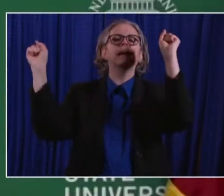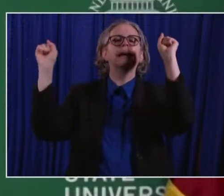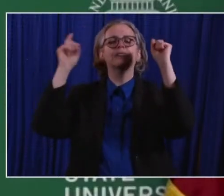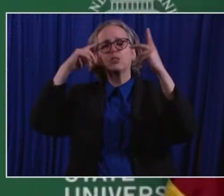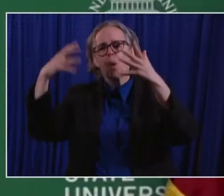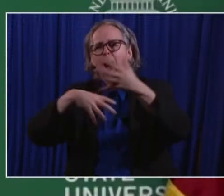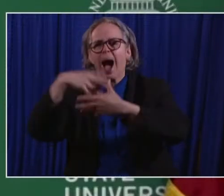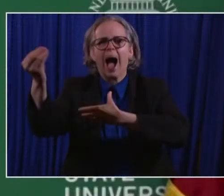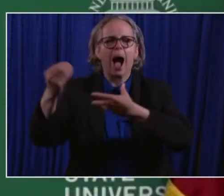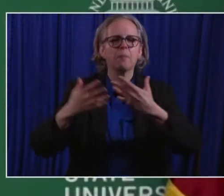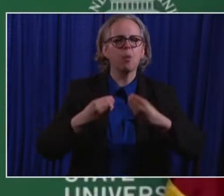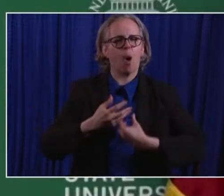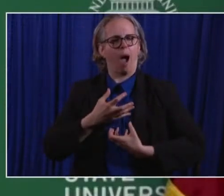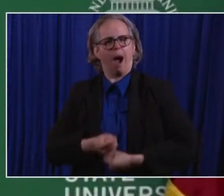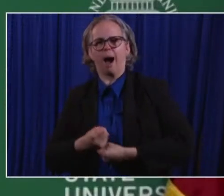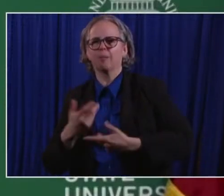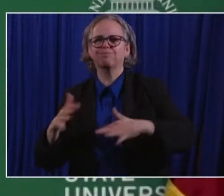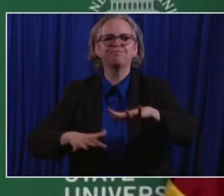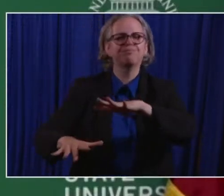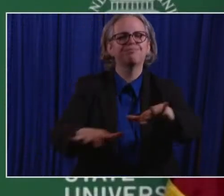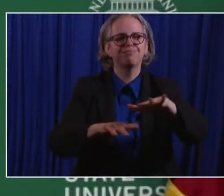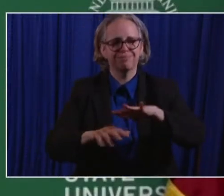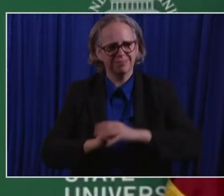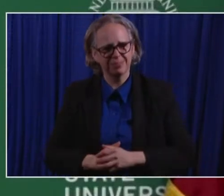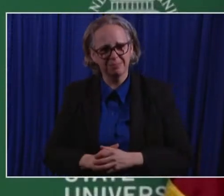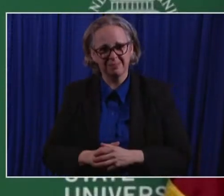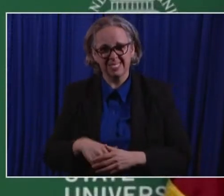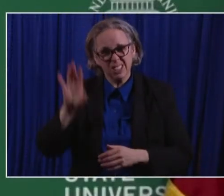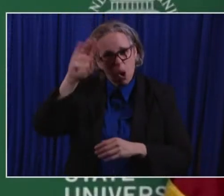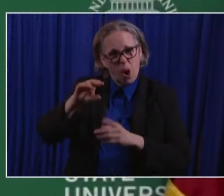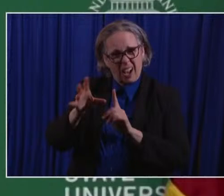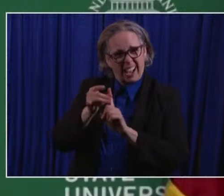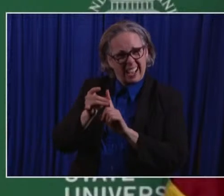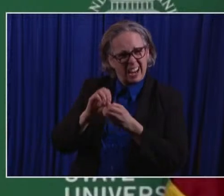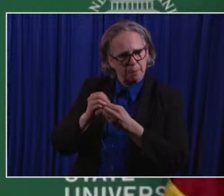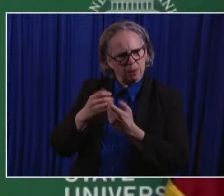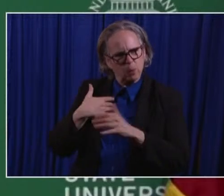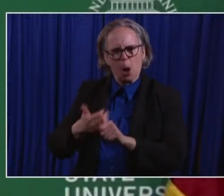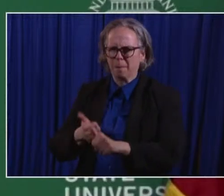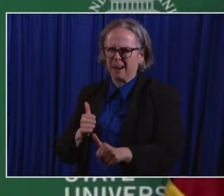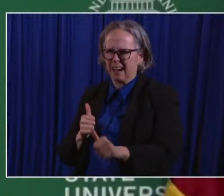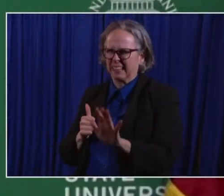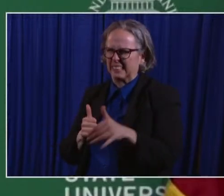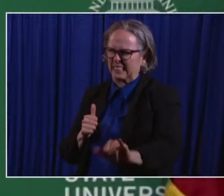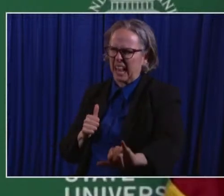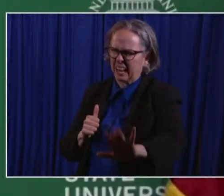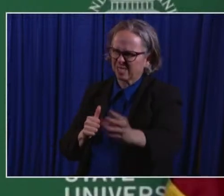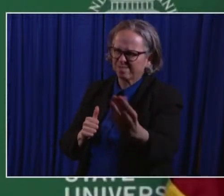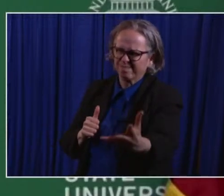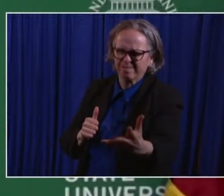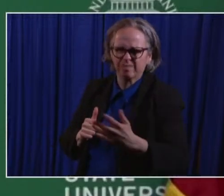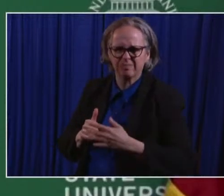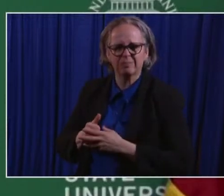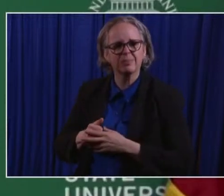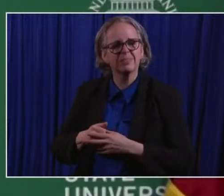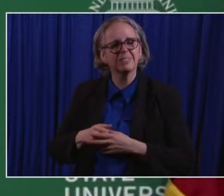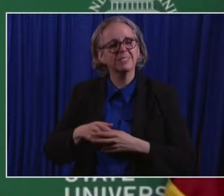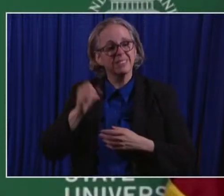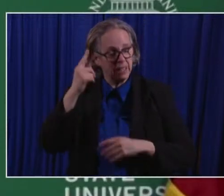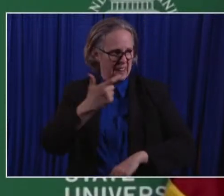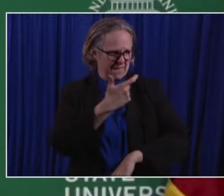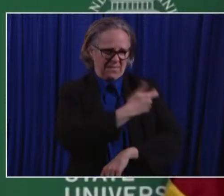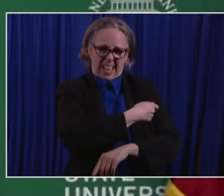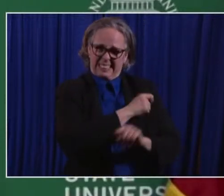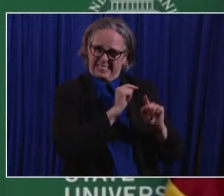lagging, as far as the cases. The impact that the vaccine has on the cases, there is a lag between that